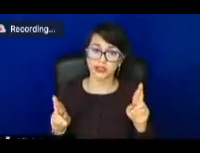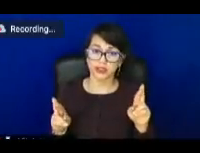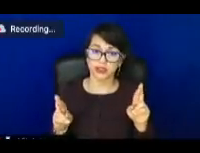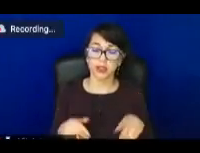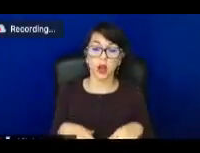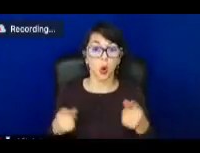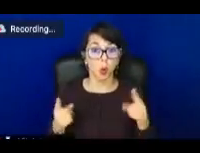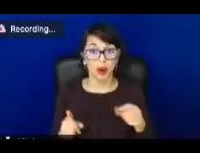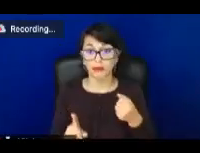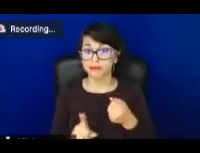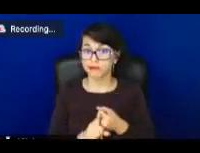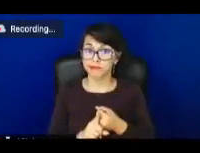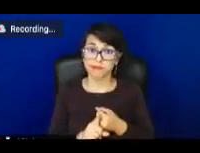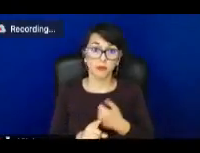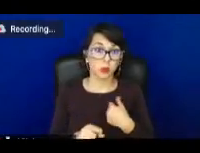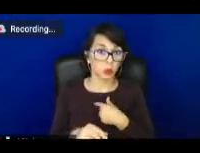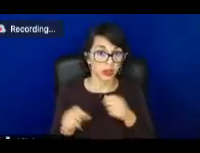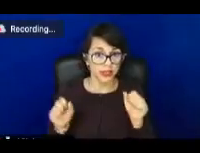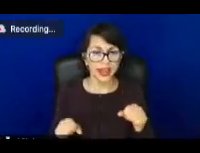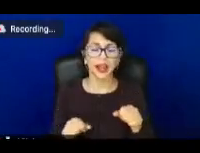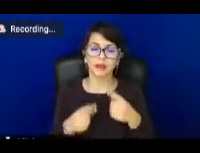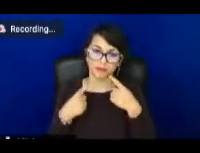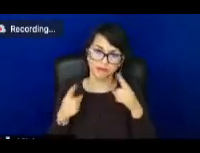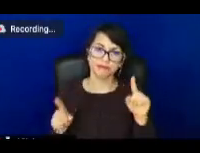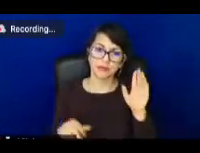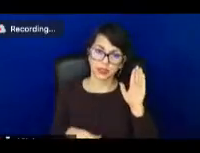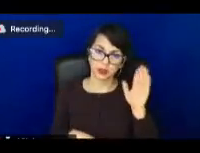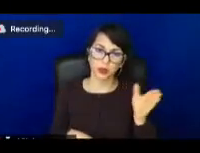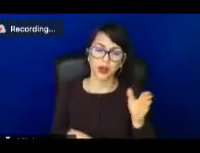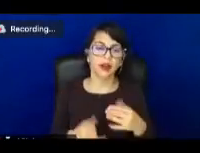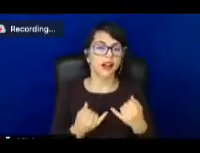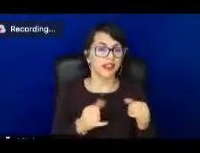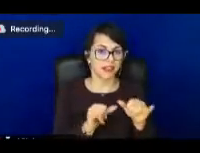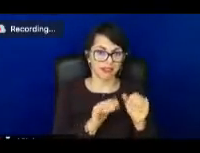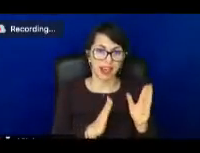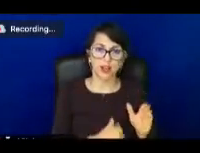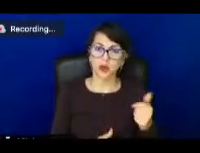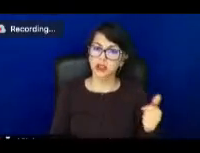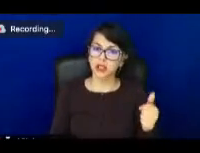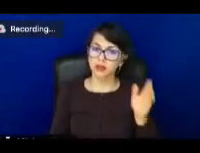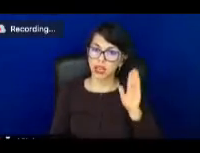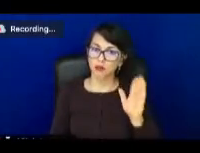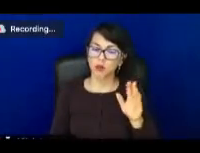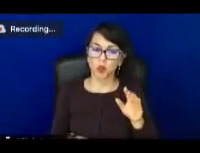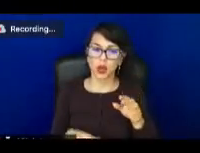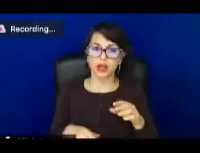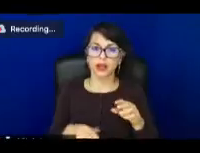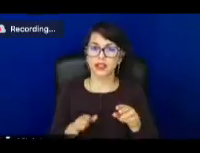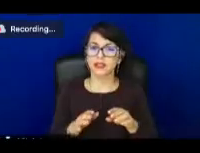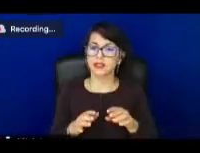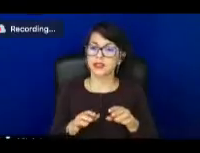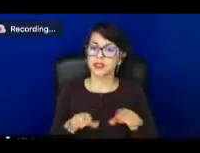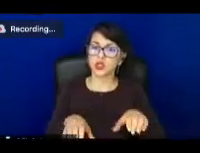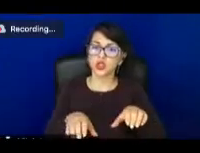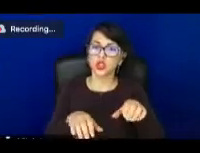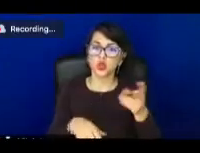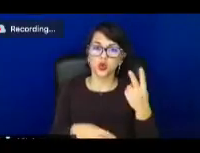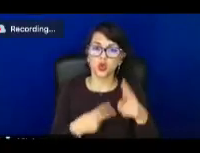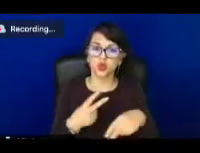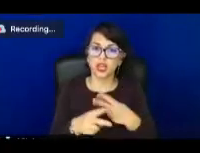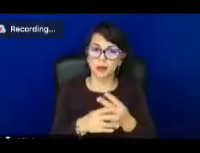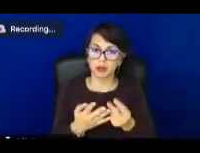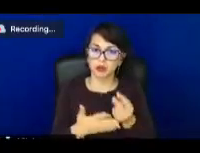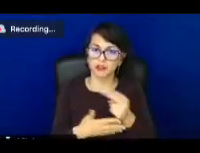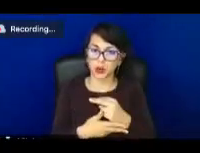as we were able to, the line drawers, we're going to do two types of reviewing it. The first